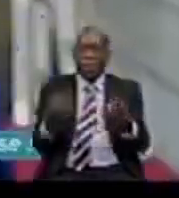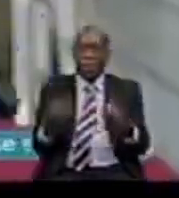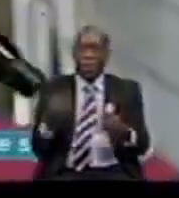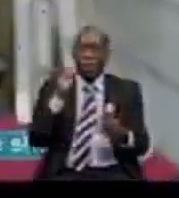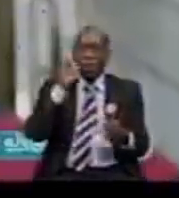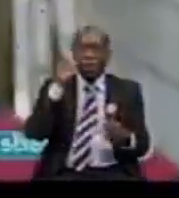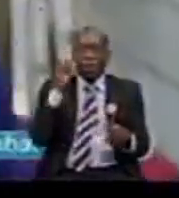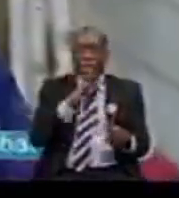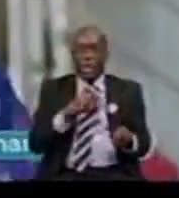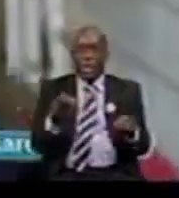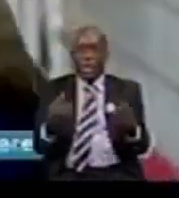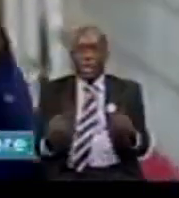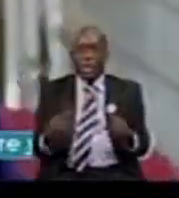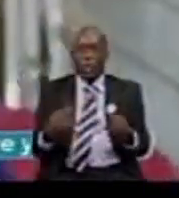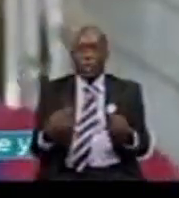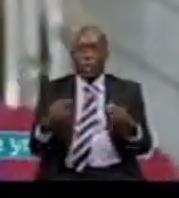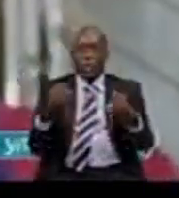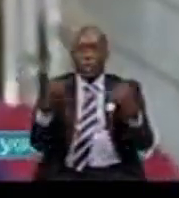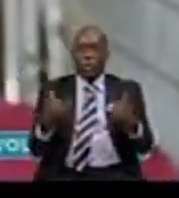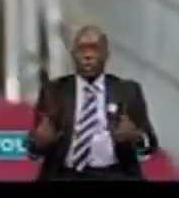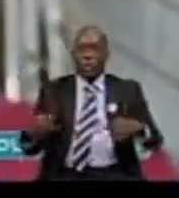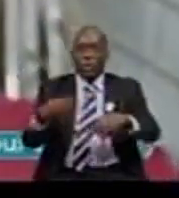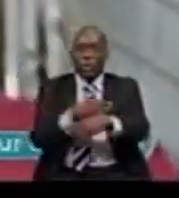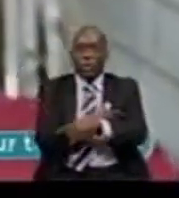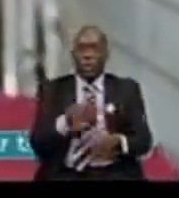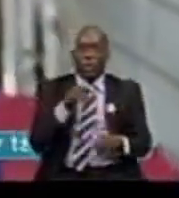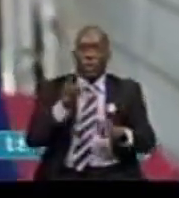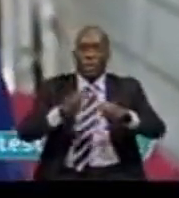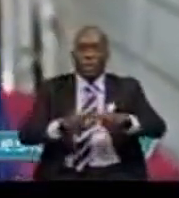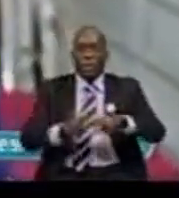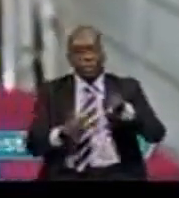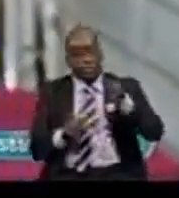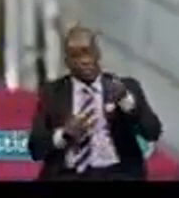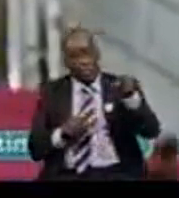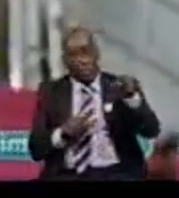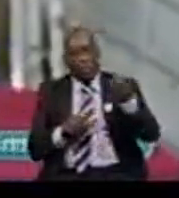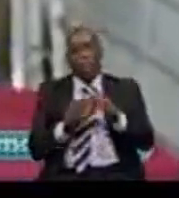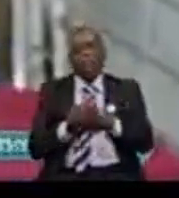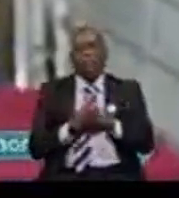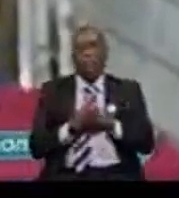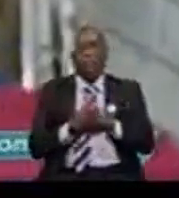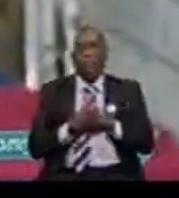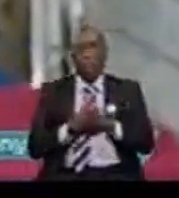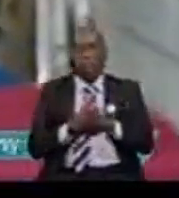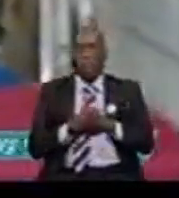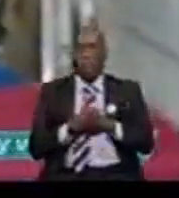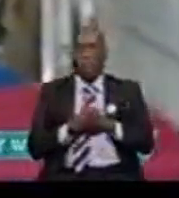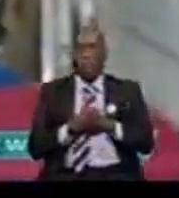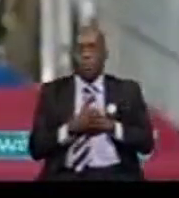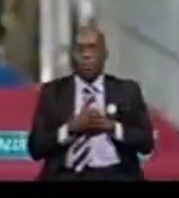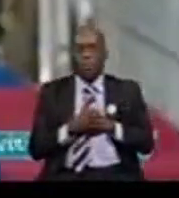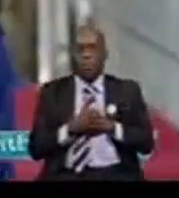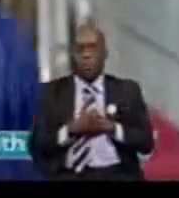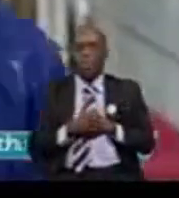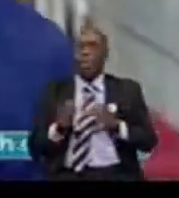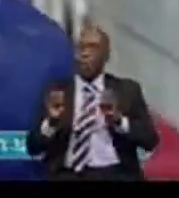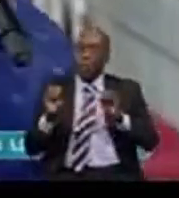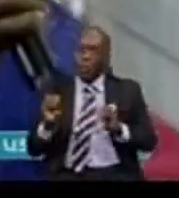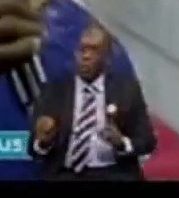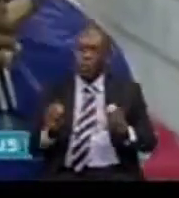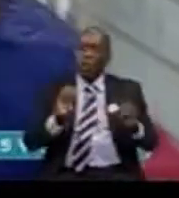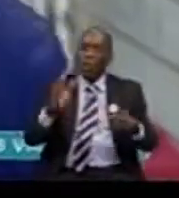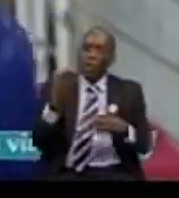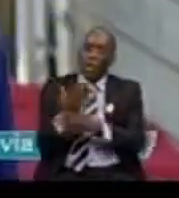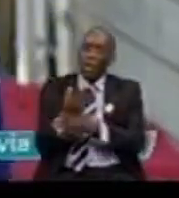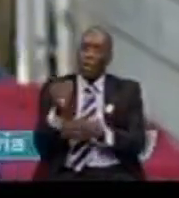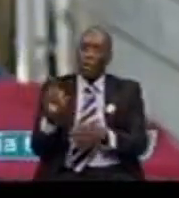ni. But mo joko ni bi mo joko yen won ni gbadi awon baba ni egbo le bi to ba ndun yin mo fi